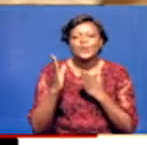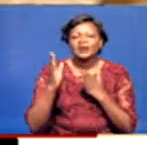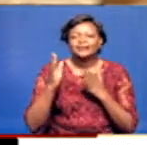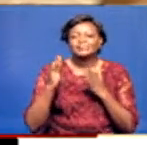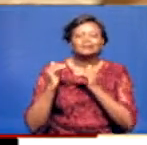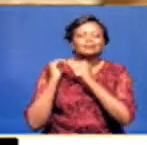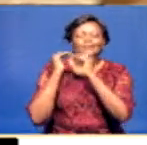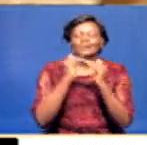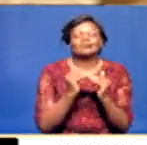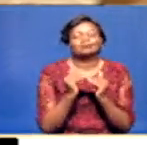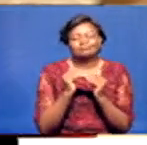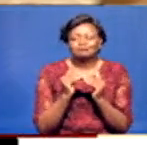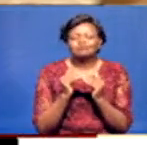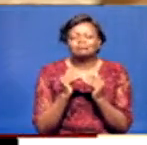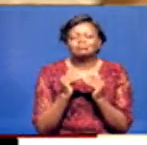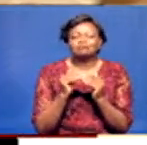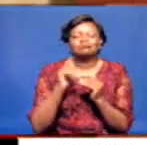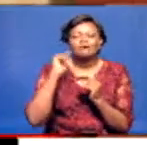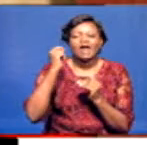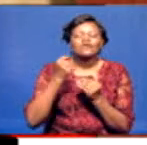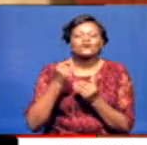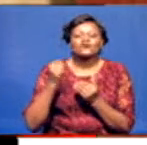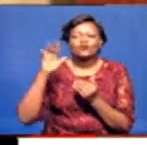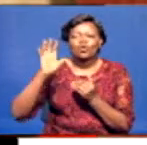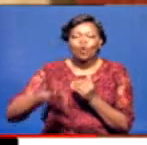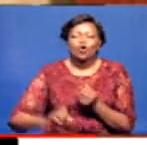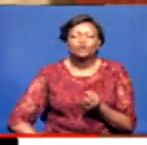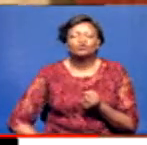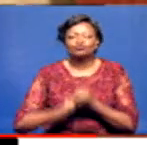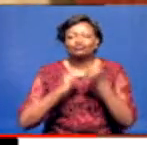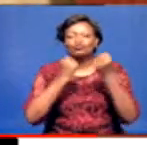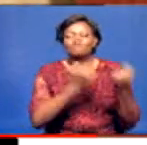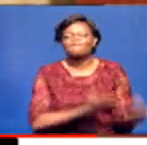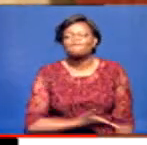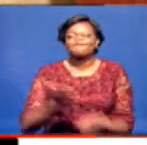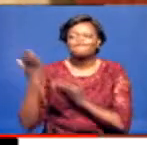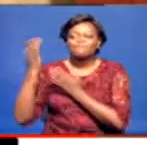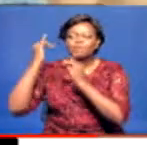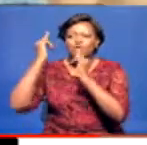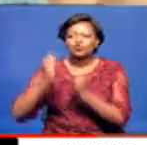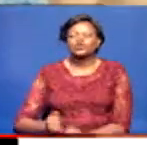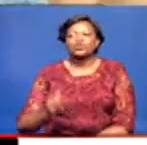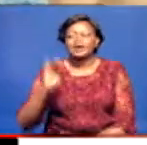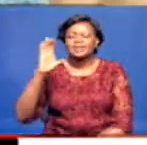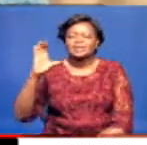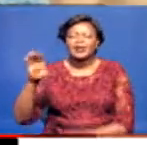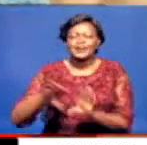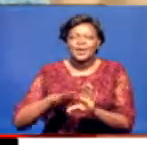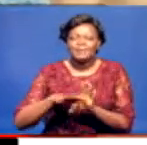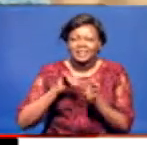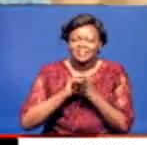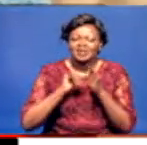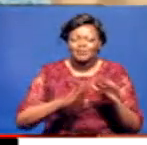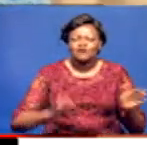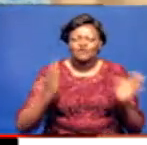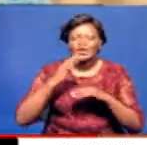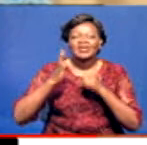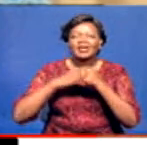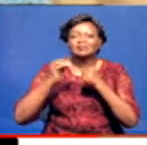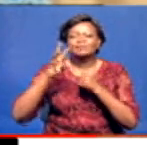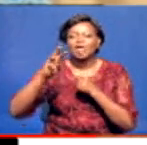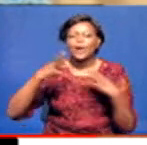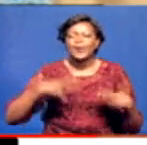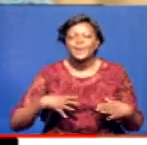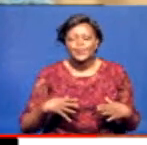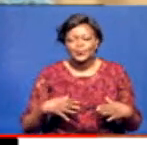Democratic Republic of Congo in efforts to boost exports to the new EAC member that has a market of over 90 million people.